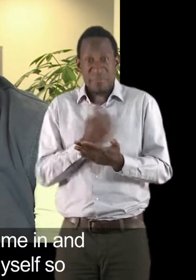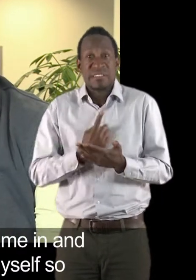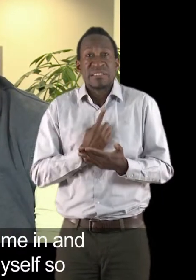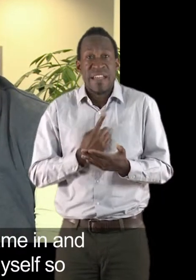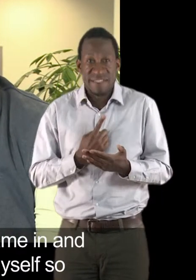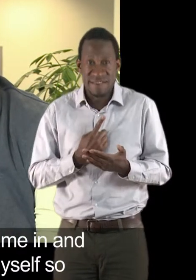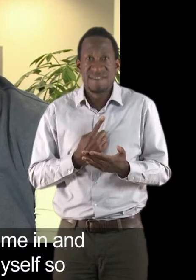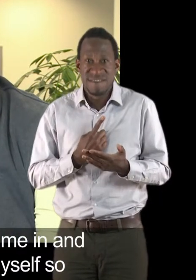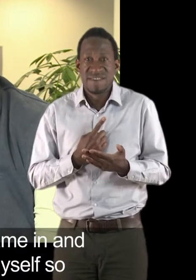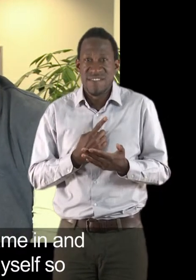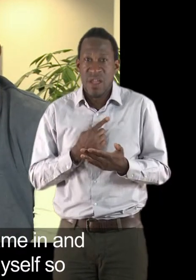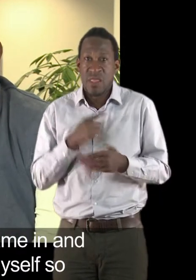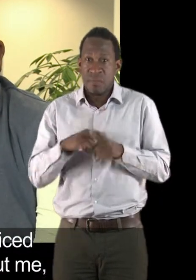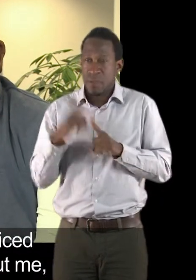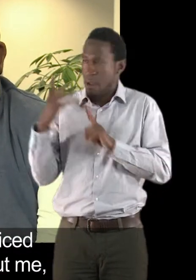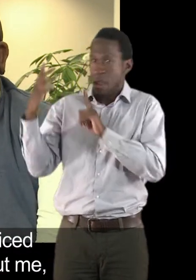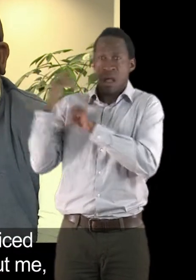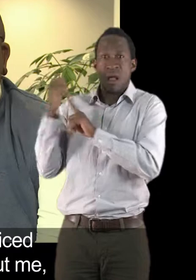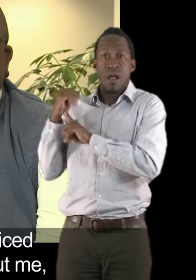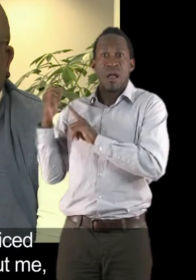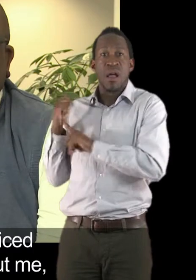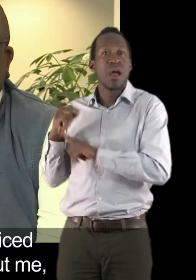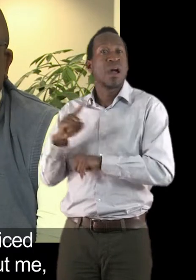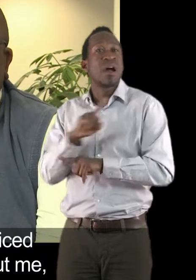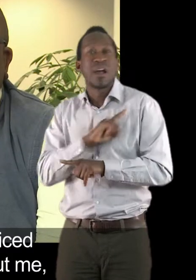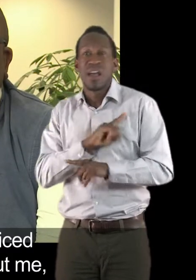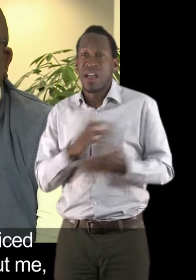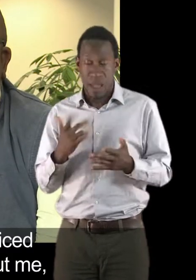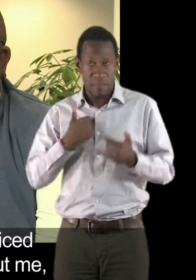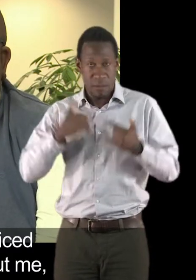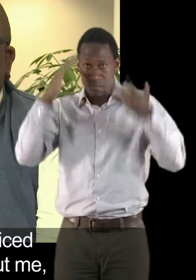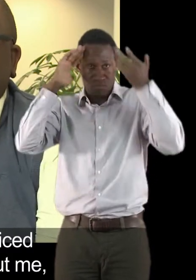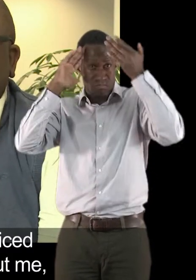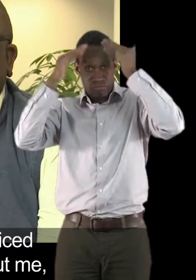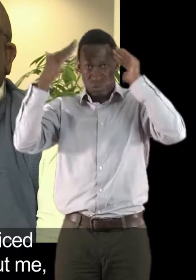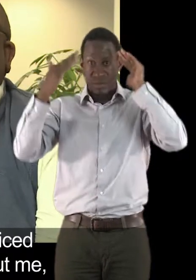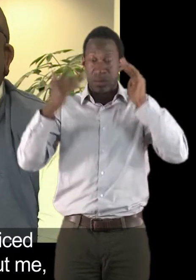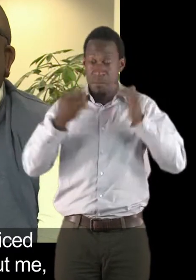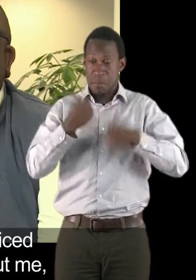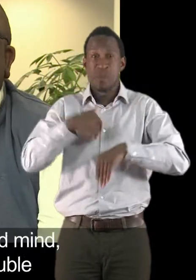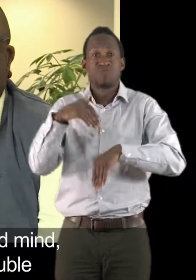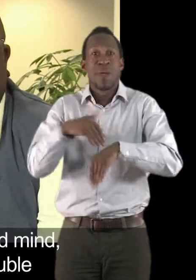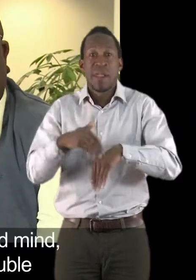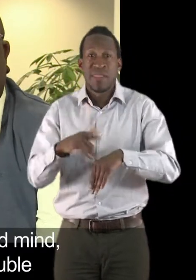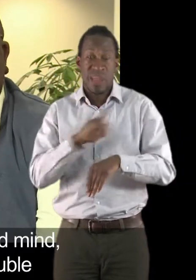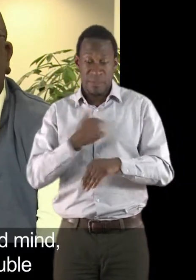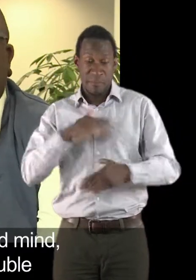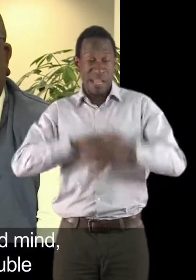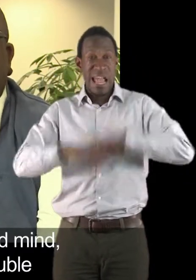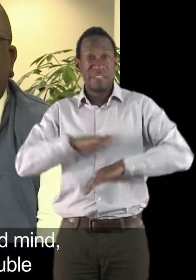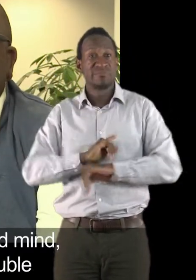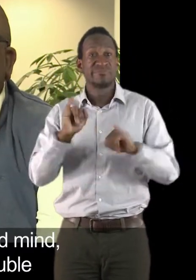believing in it myself. So the only time I got noticed and people to care about me as I